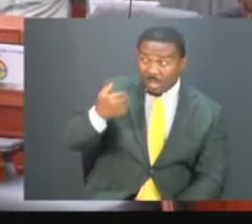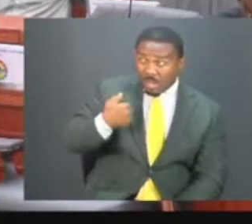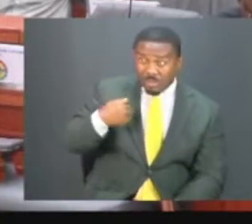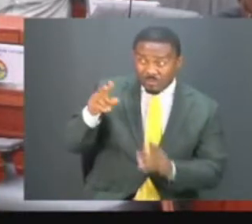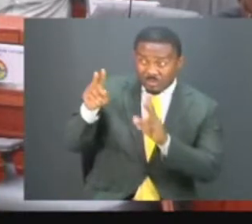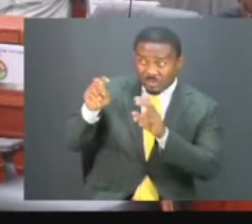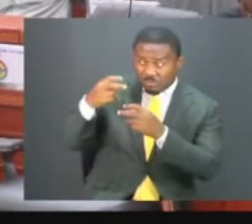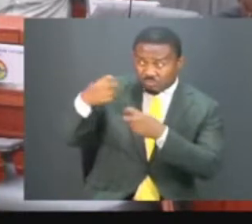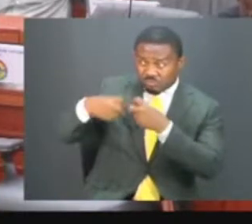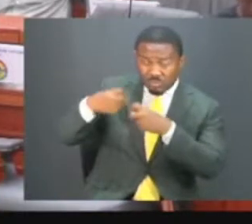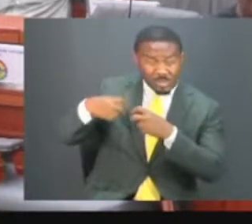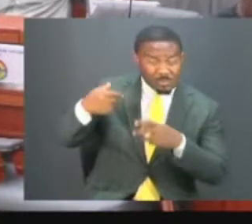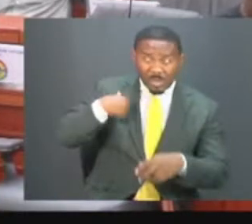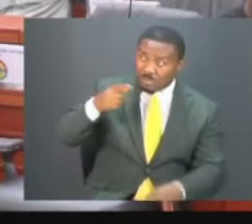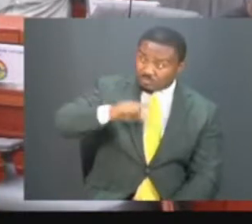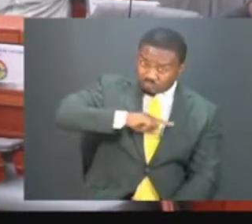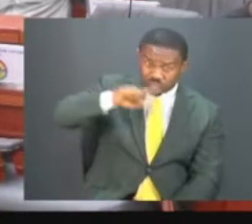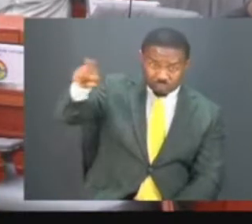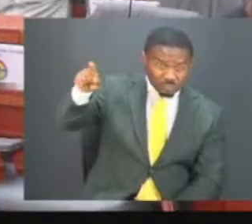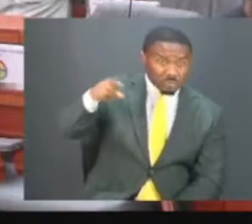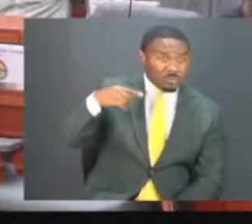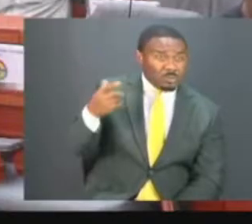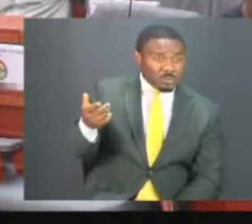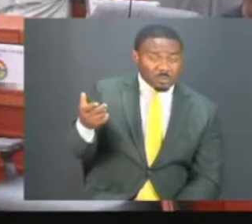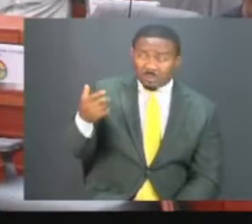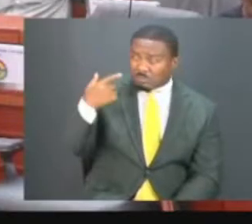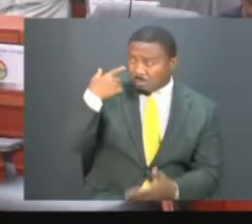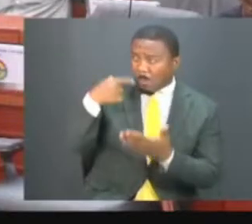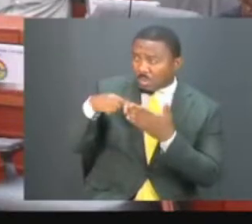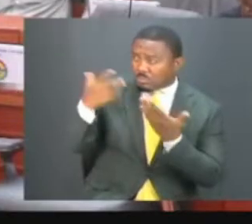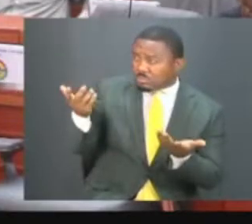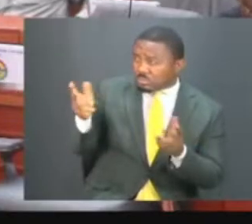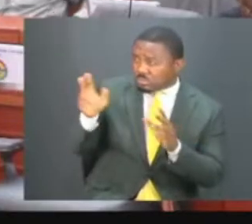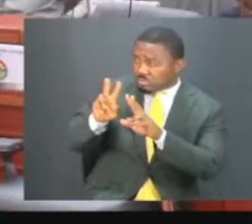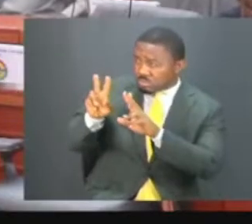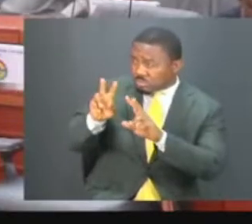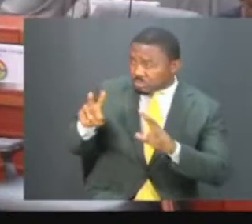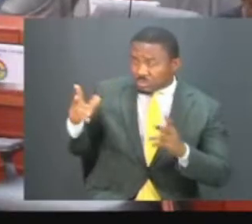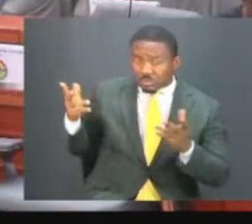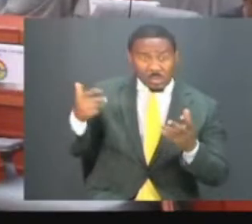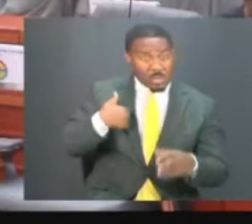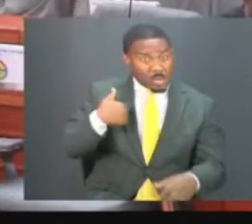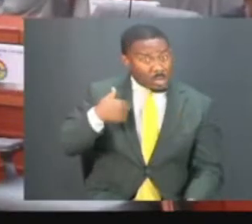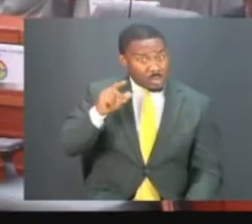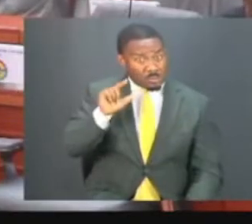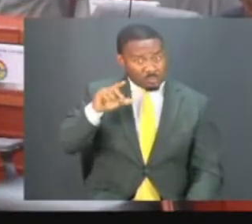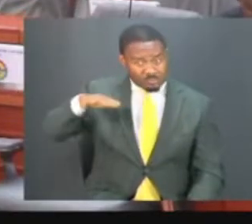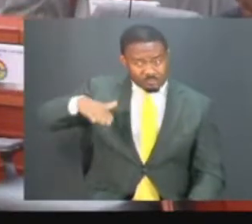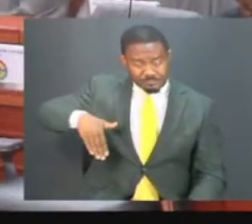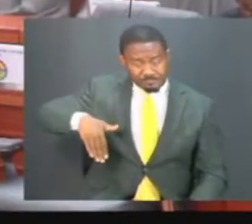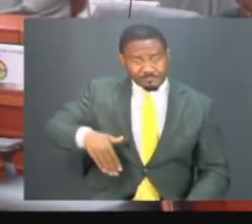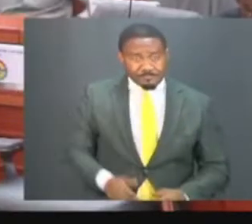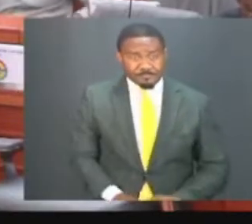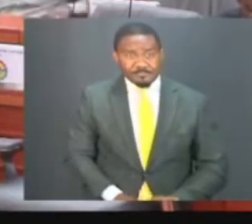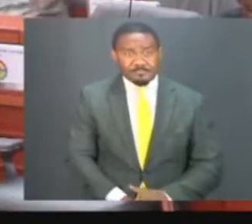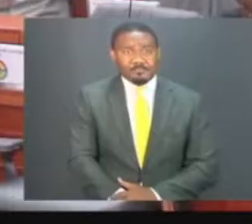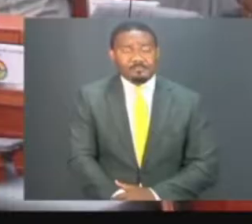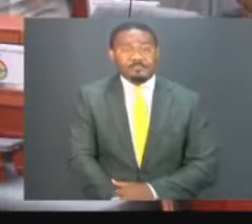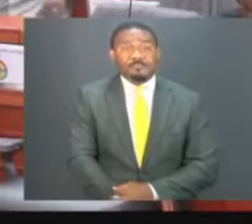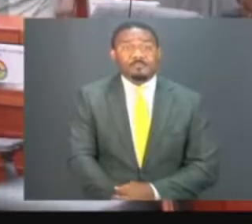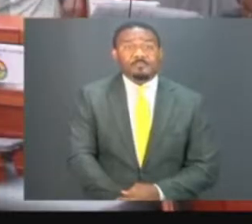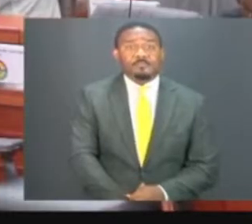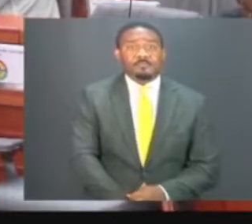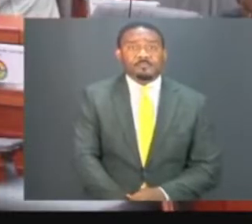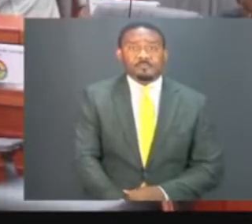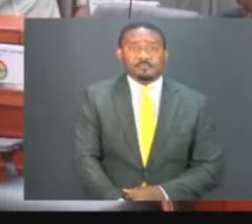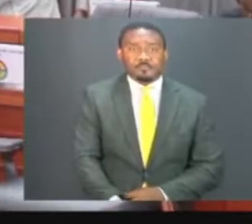to come and look at it. And I went there, and it is the reason why I'm a little late myself.